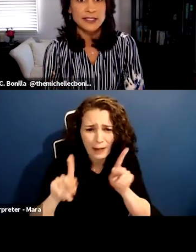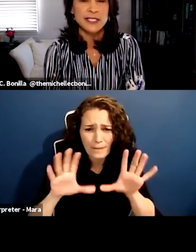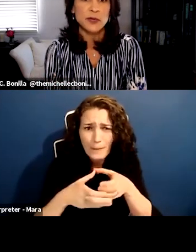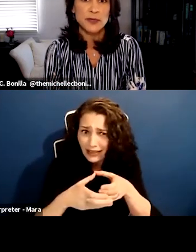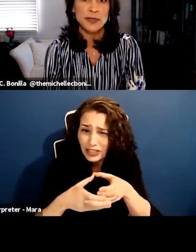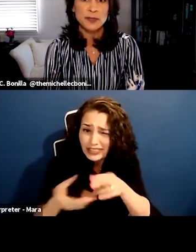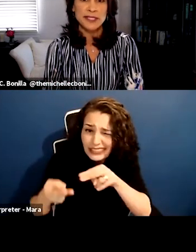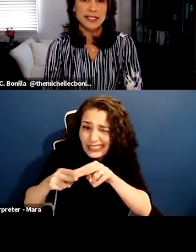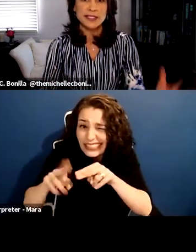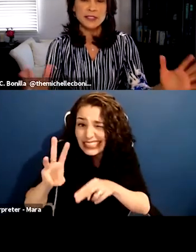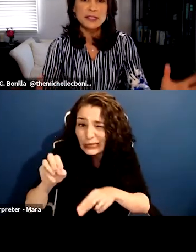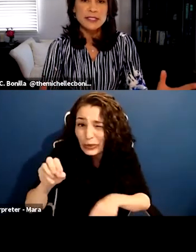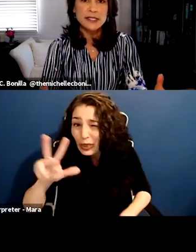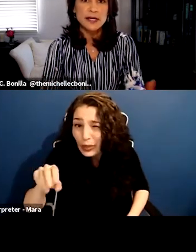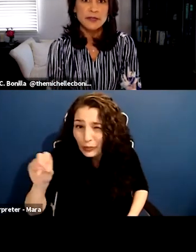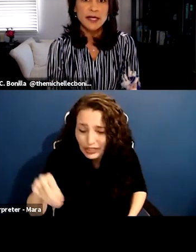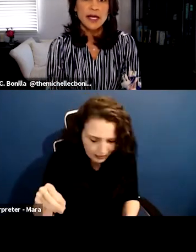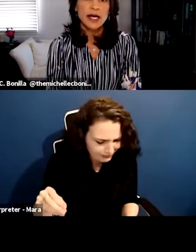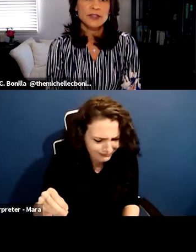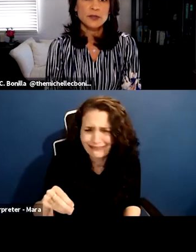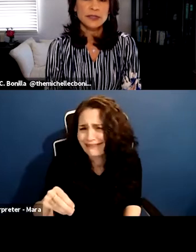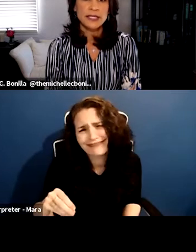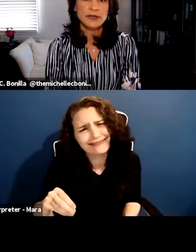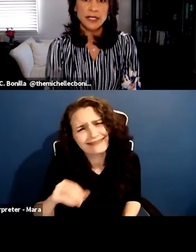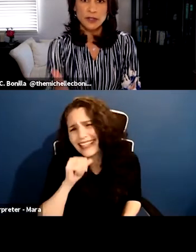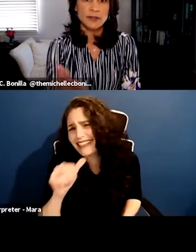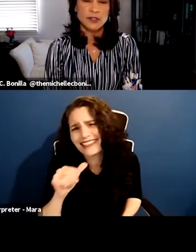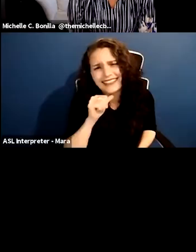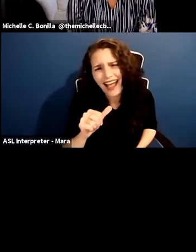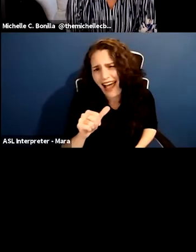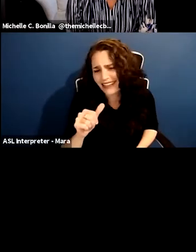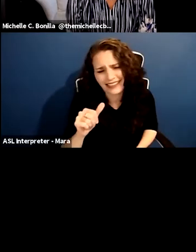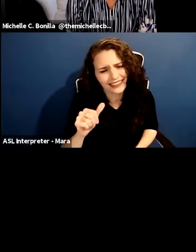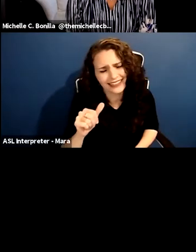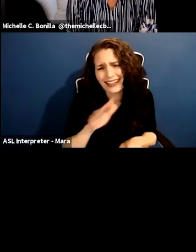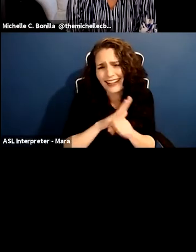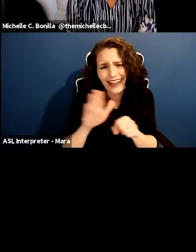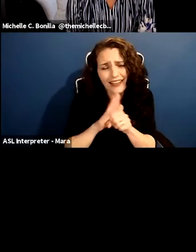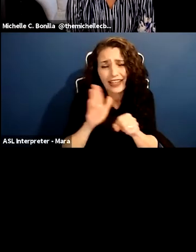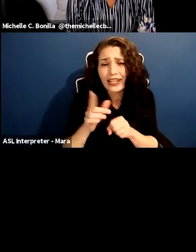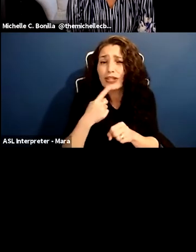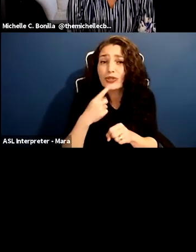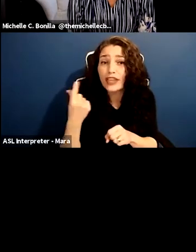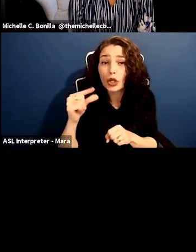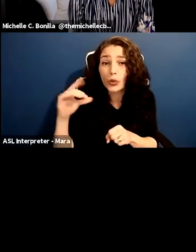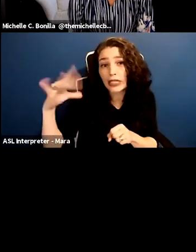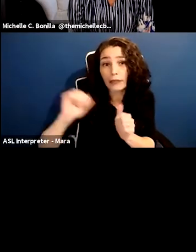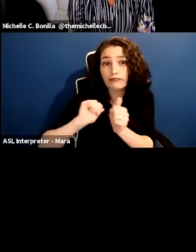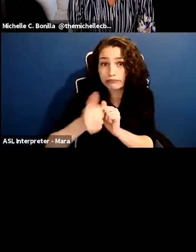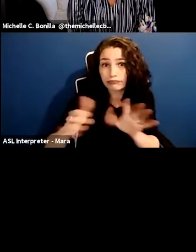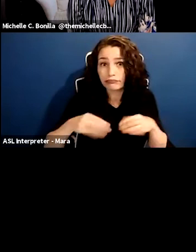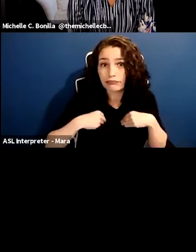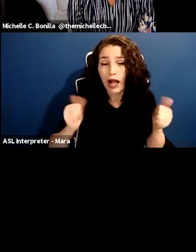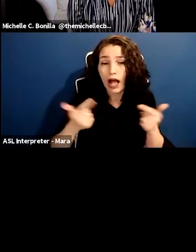bit, 6.3% still isn't enough. I do believe, like you had mentioned, that greenlighting Latino projects that come